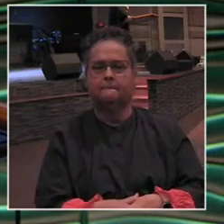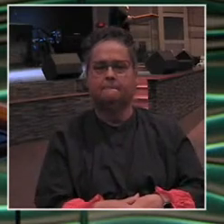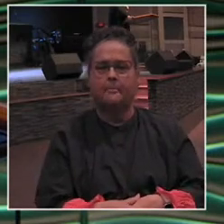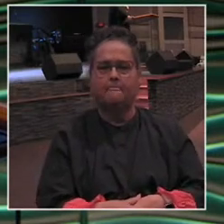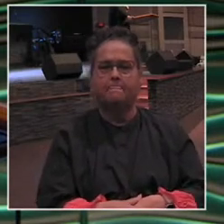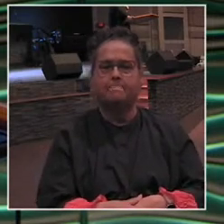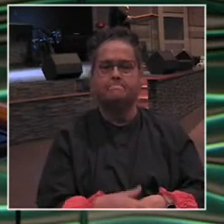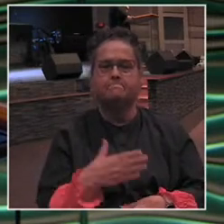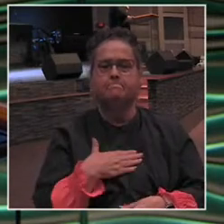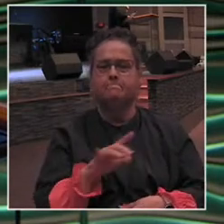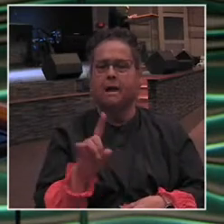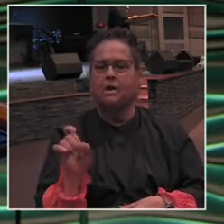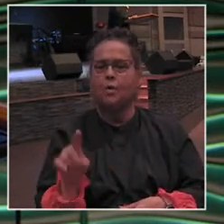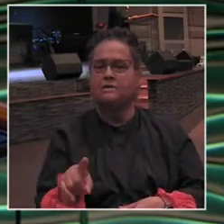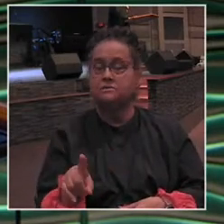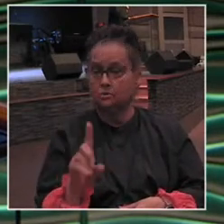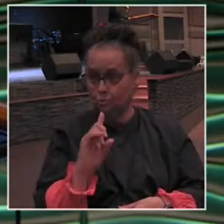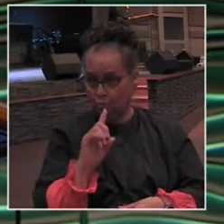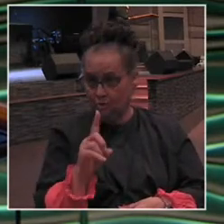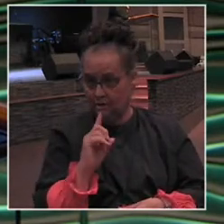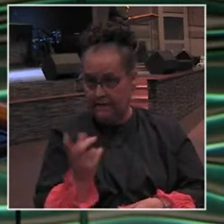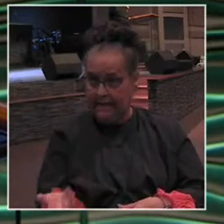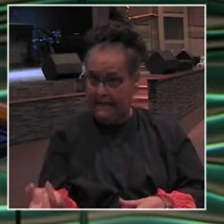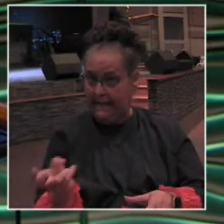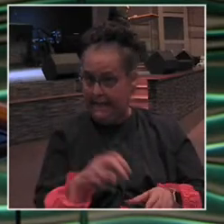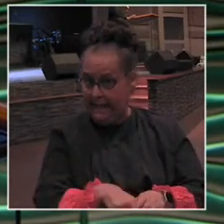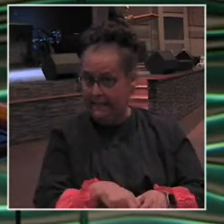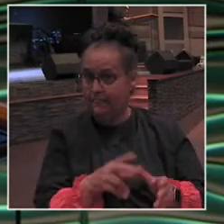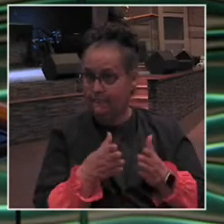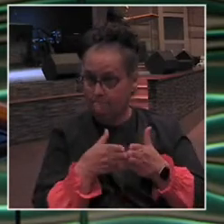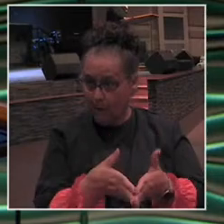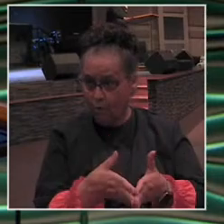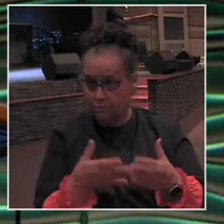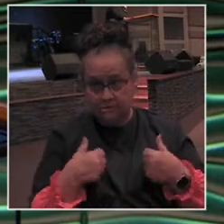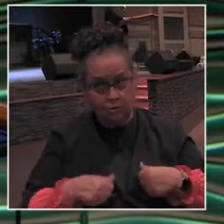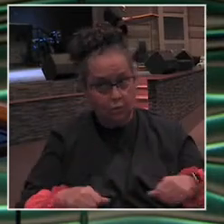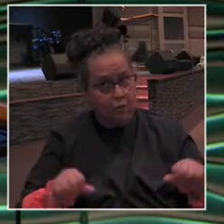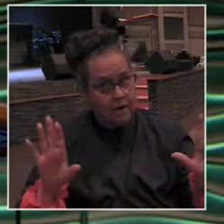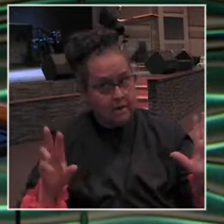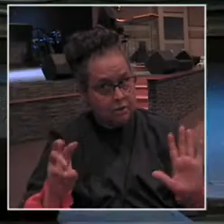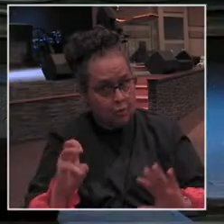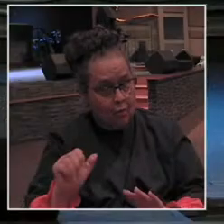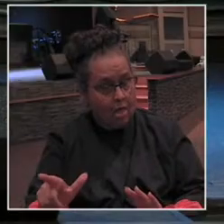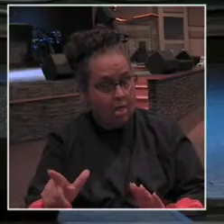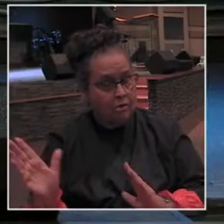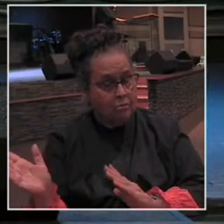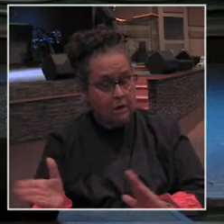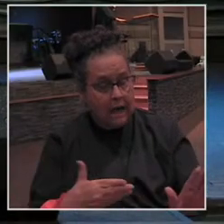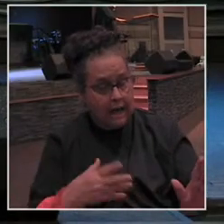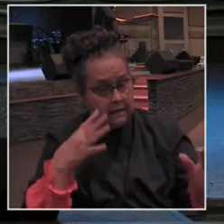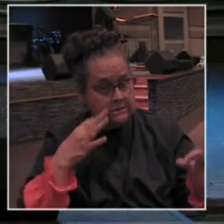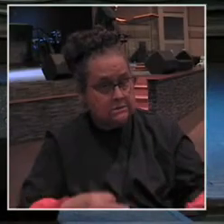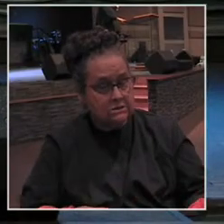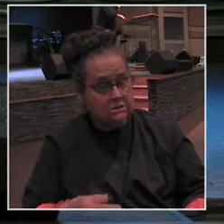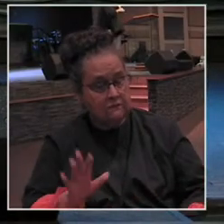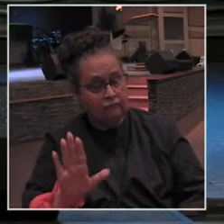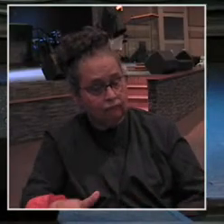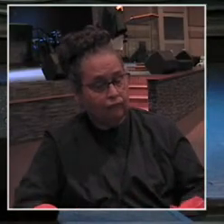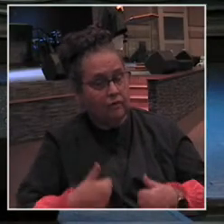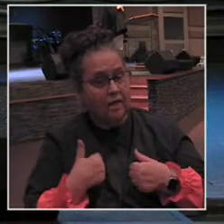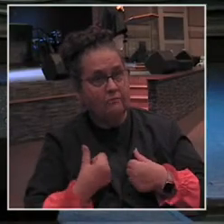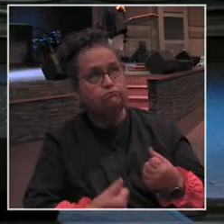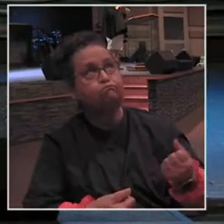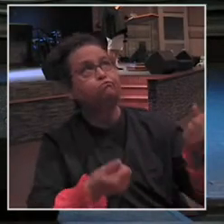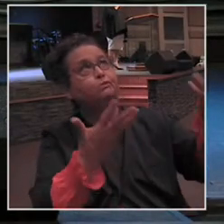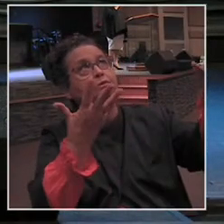to you is, have you truly gotten in the boat and surrendered your will, your plans, and your decisions for your life